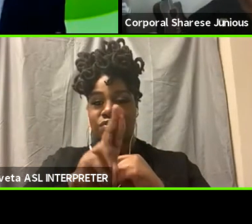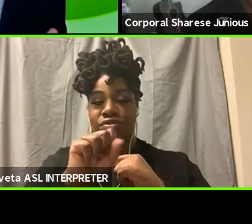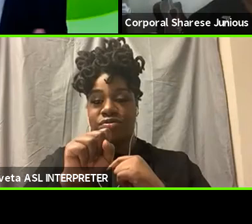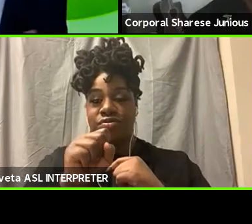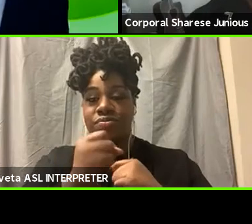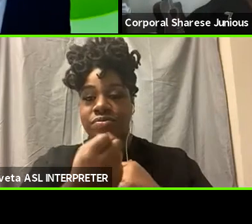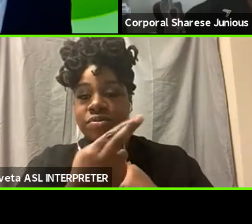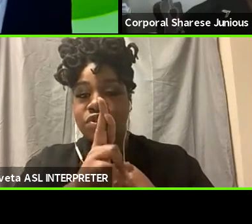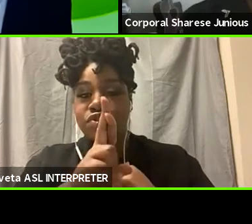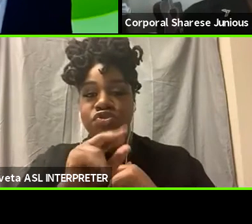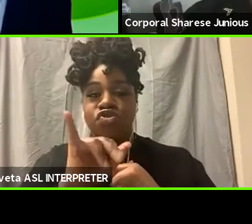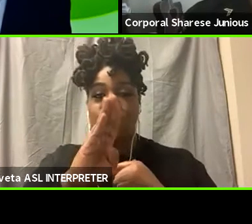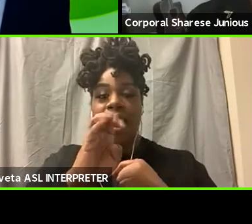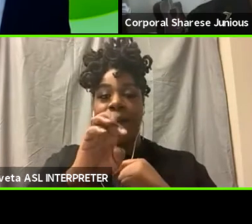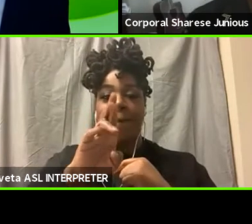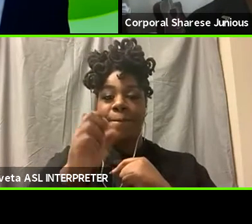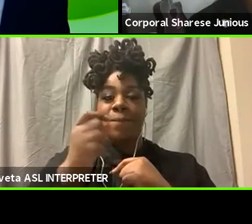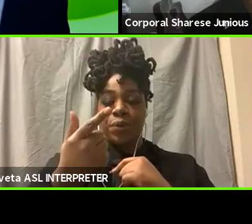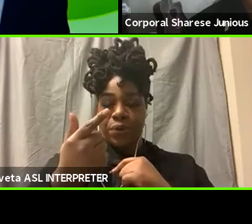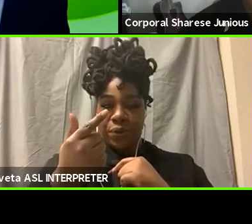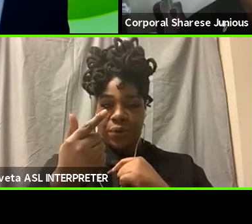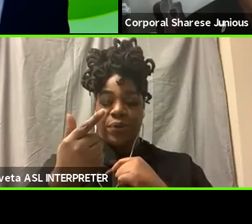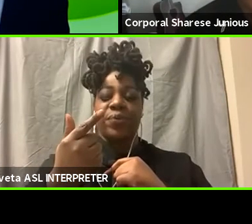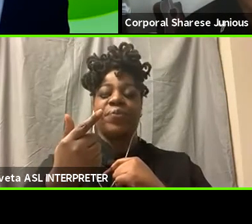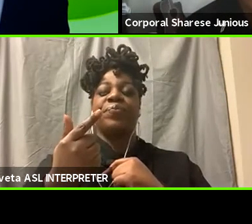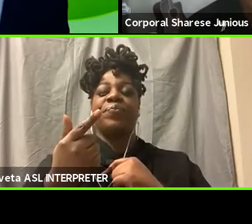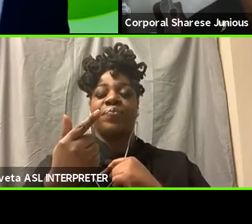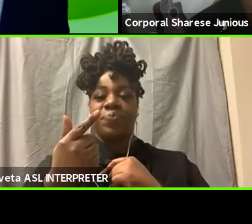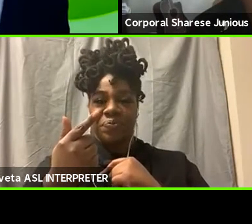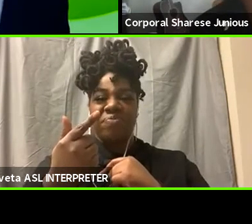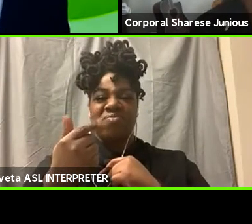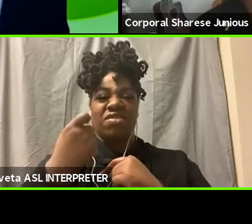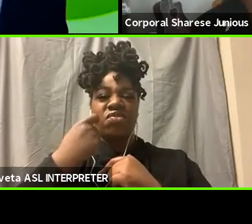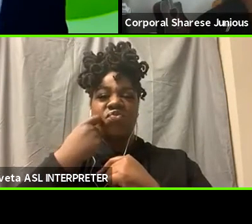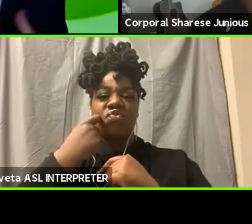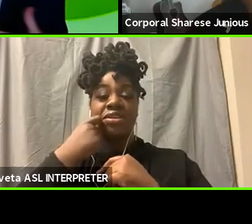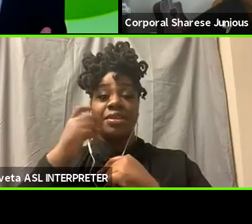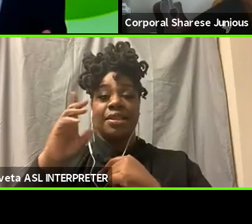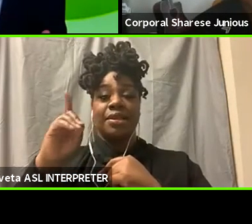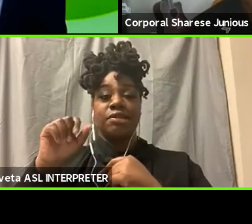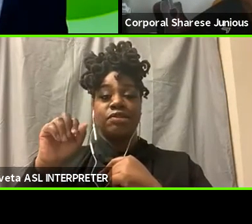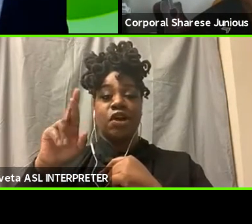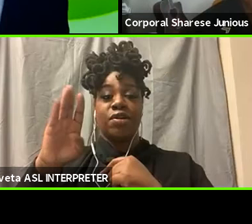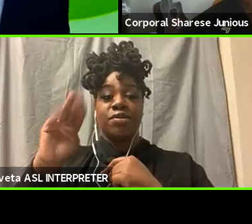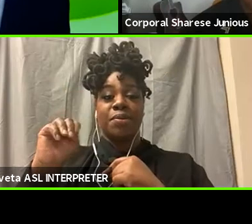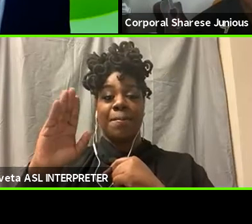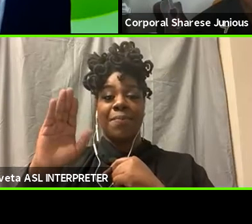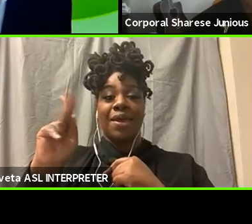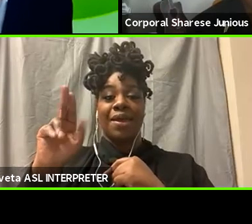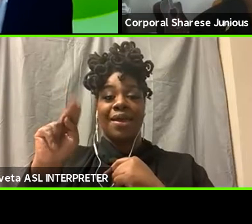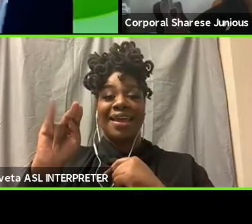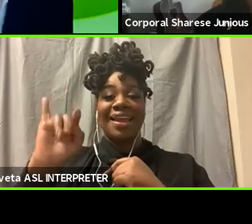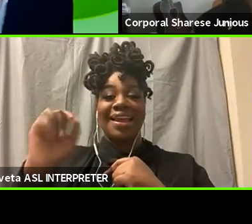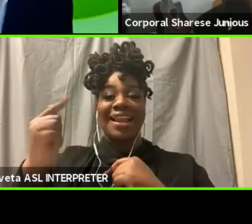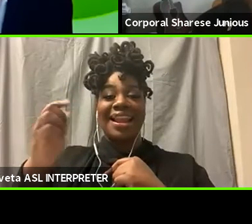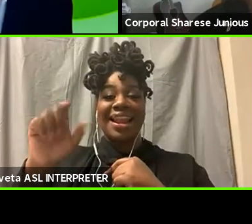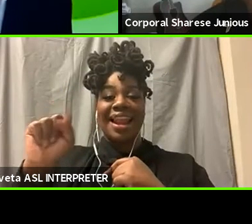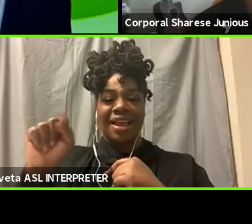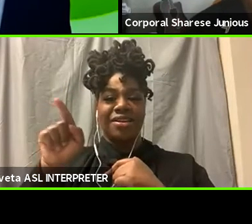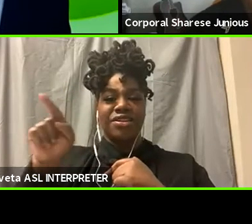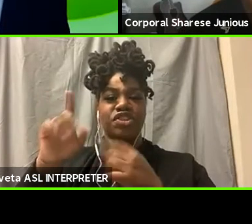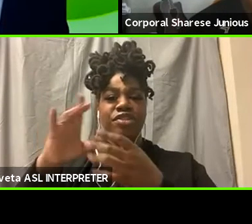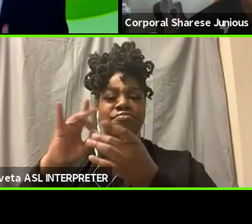think about a question for you. She talked to us about wanting to make this an anti-racist